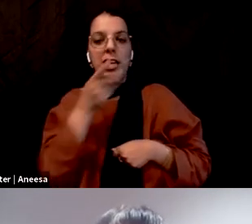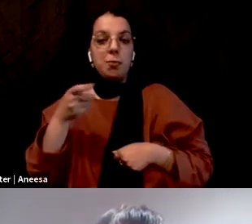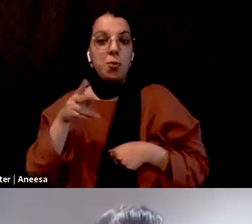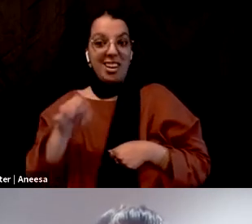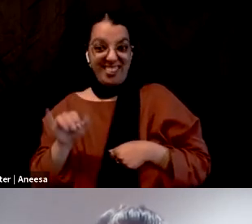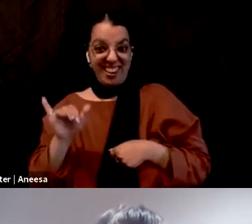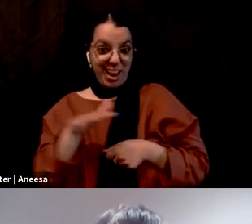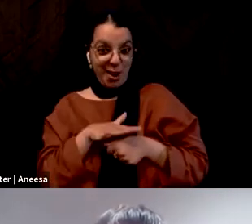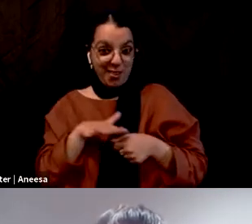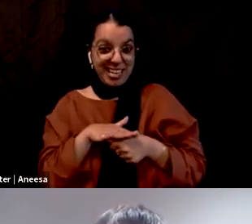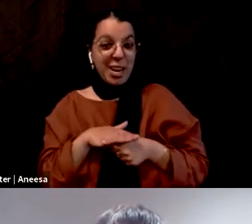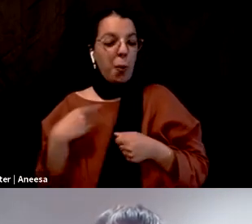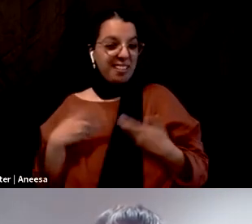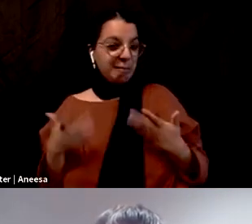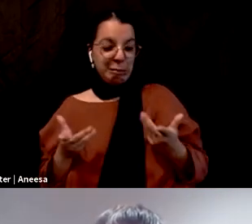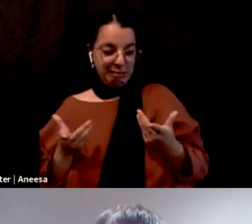have been here,